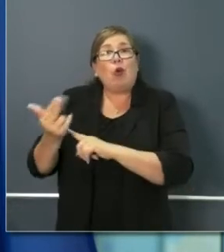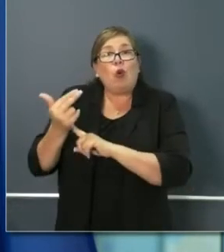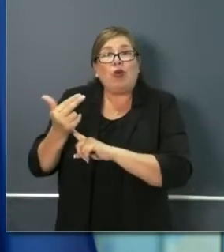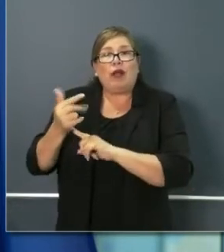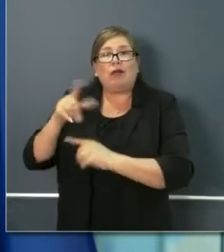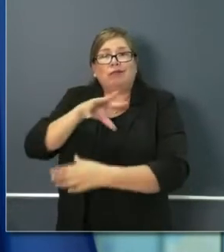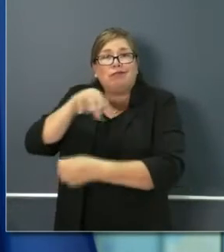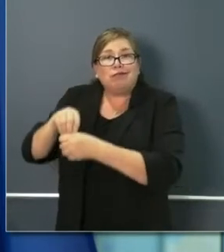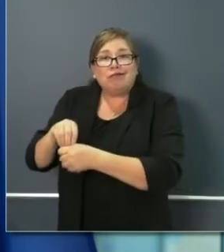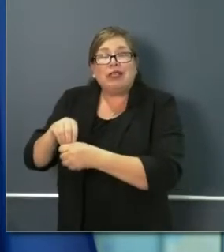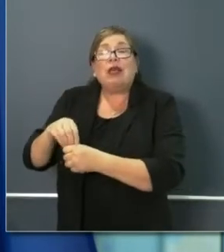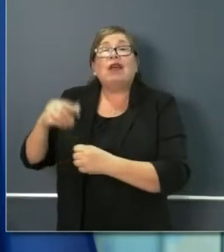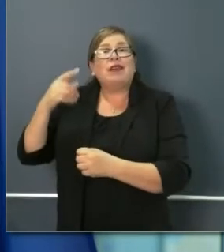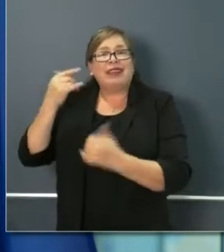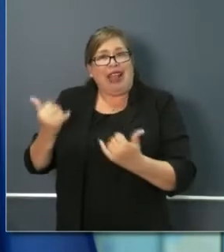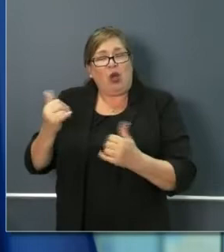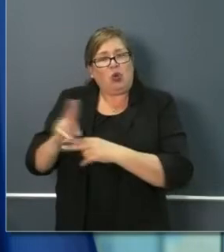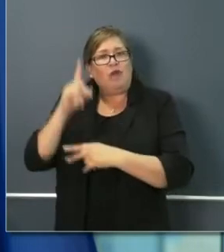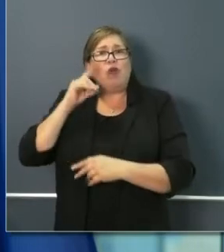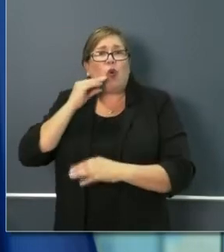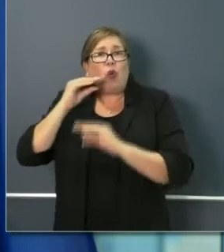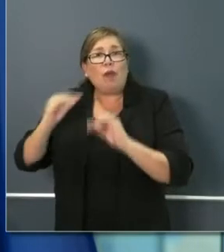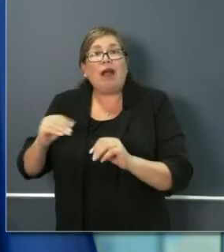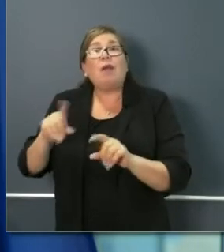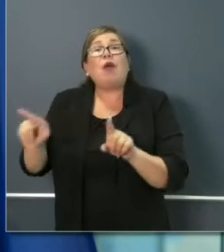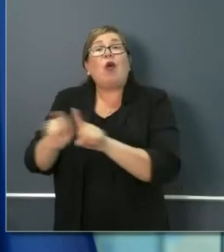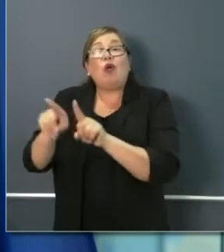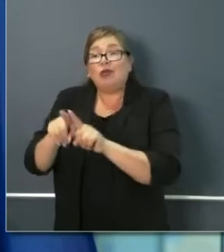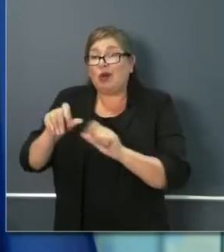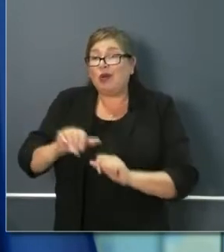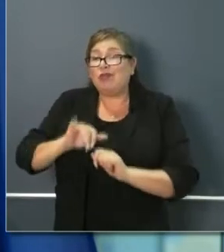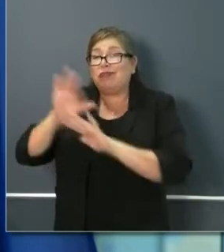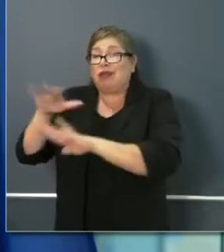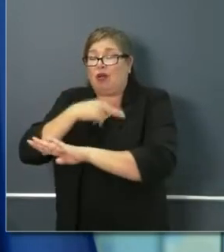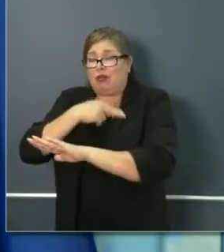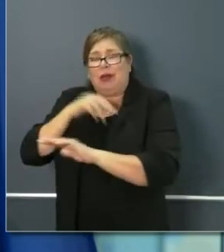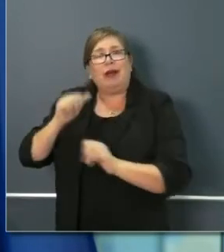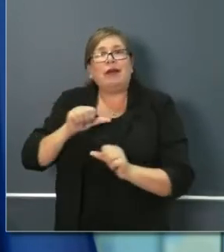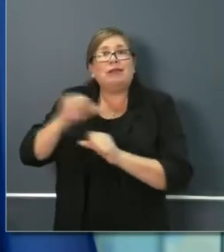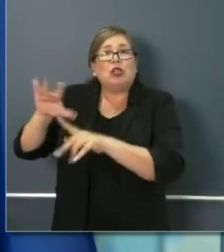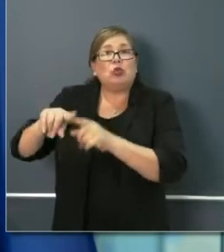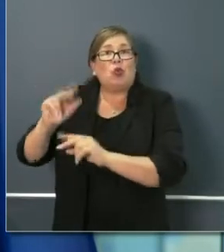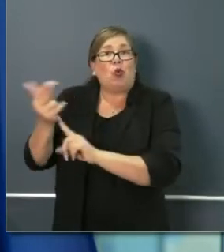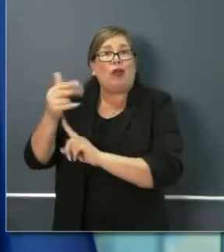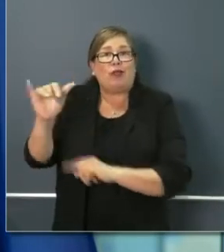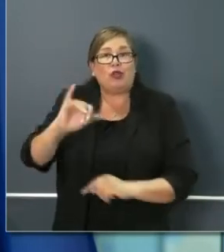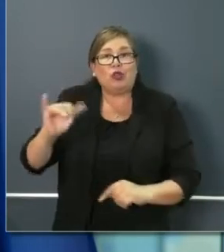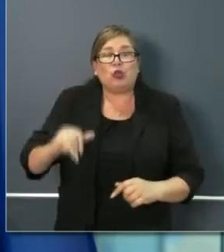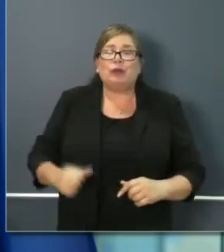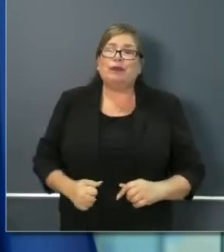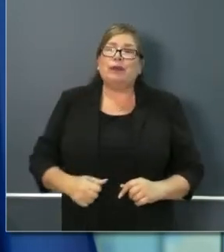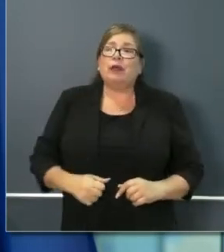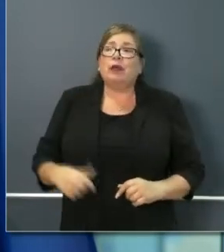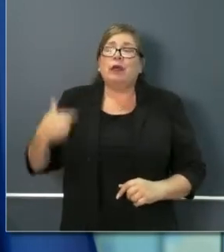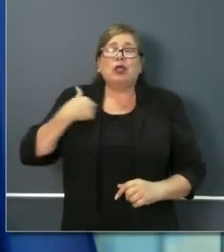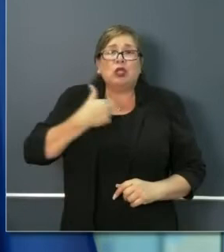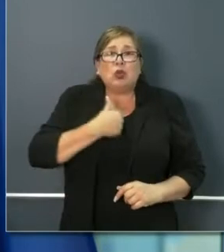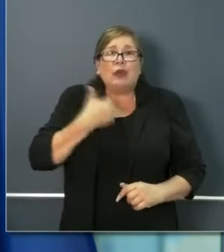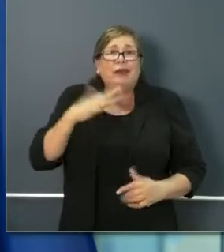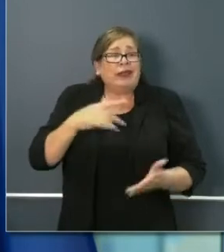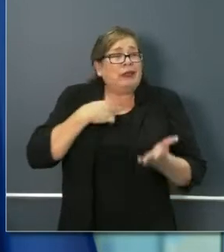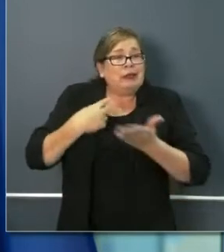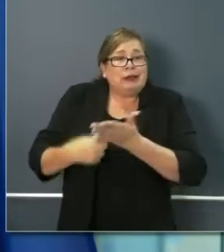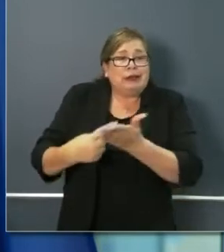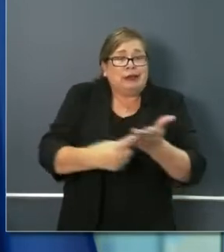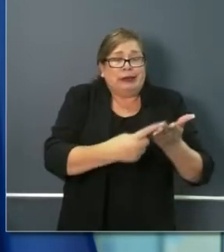phase. We are working with the Army Corps of Engineers to look well beyond what we've already communicated, be it the Sleep